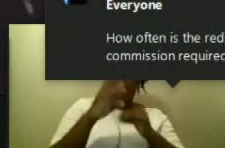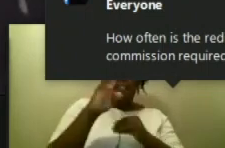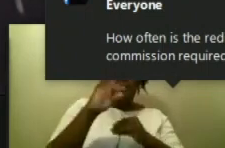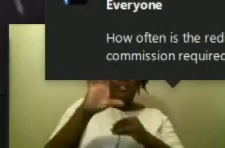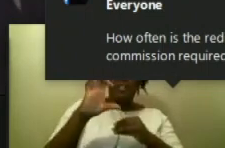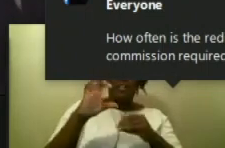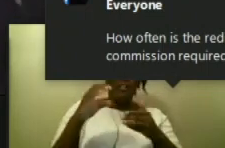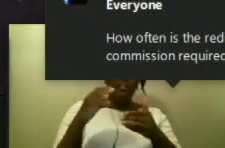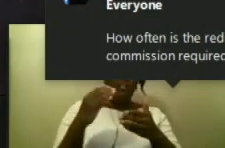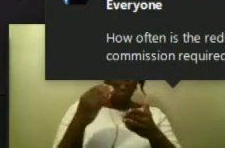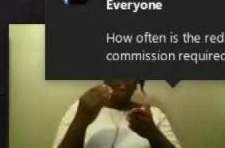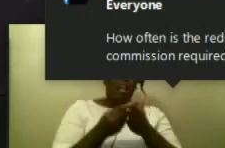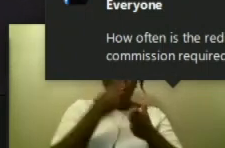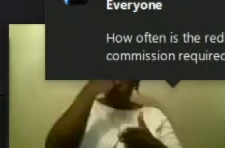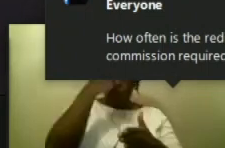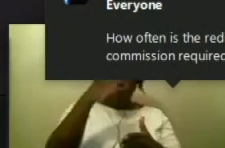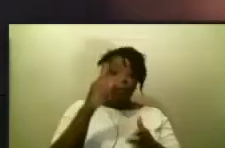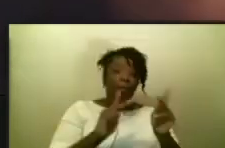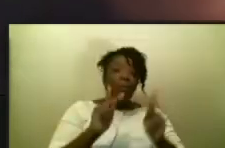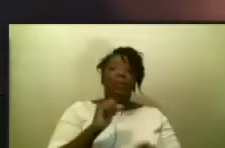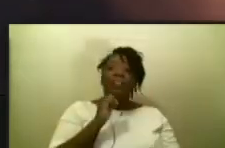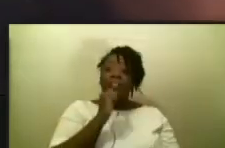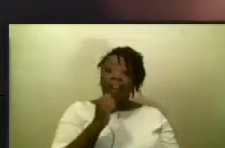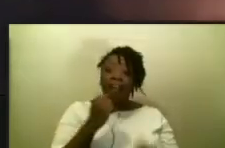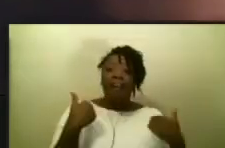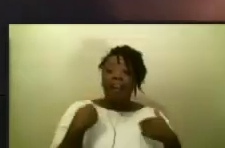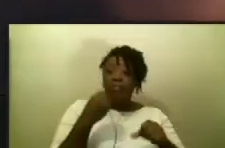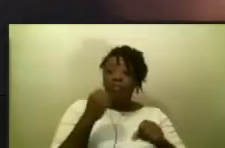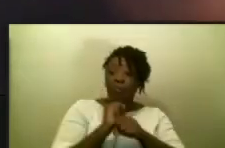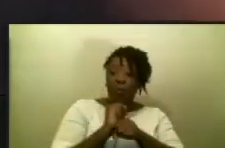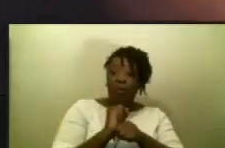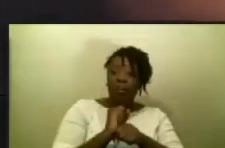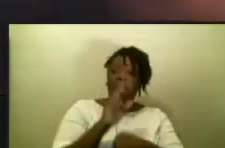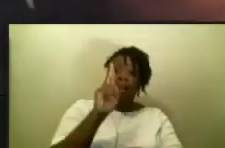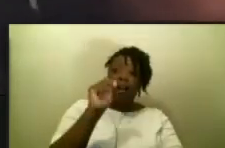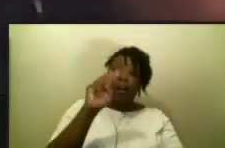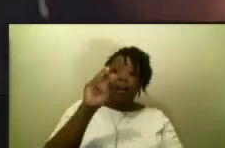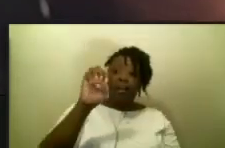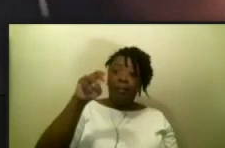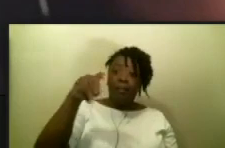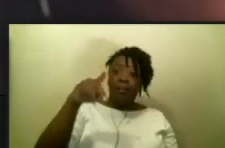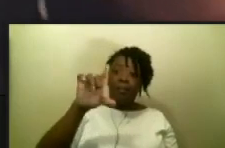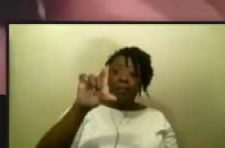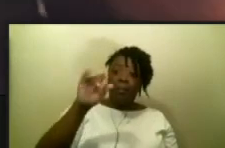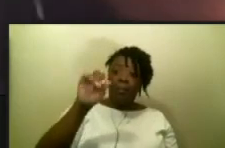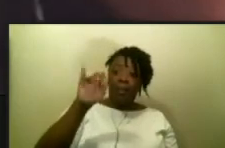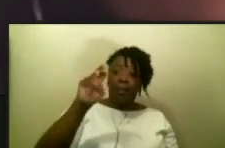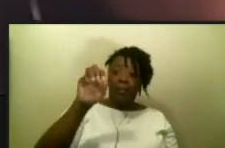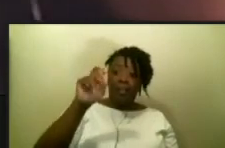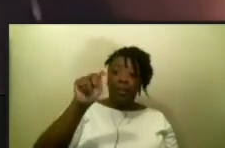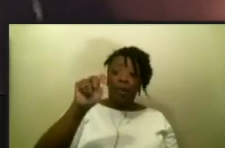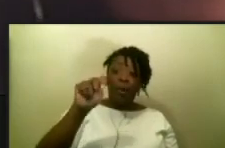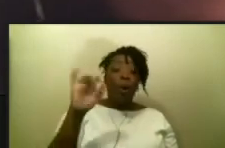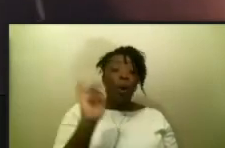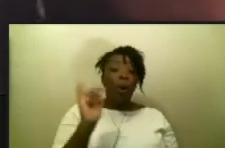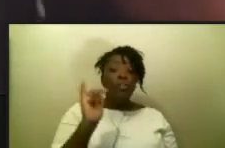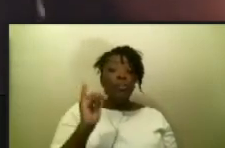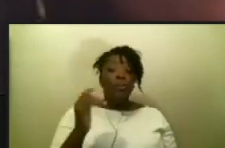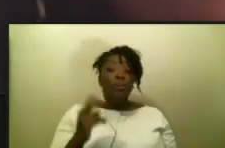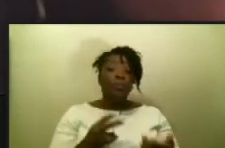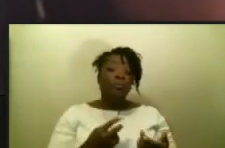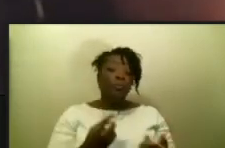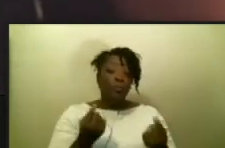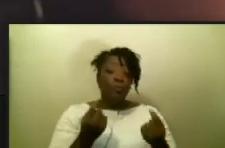in unemployment benefits to people who were on unemployment, and it also expanded